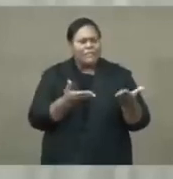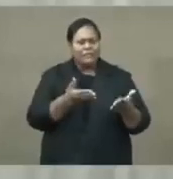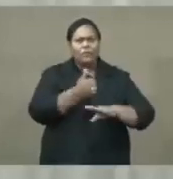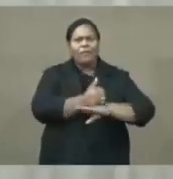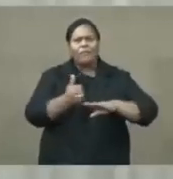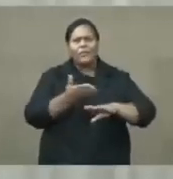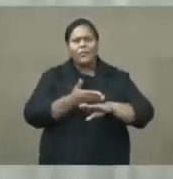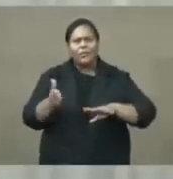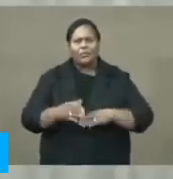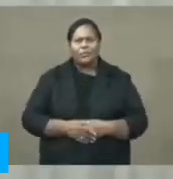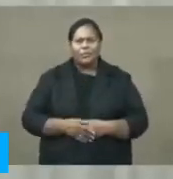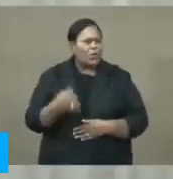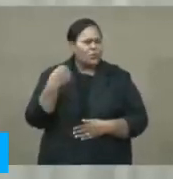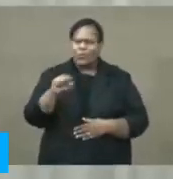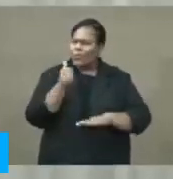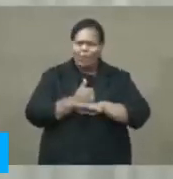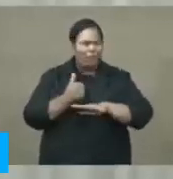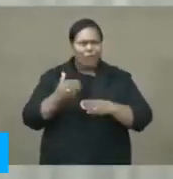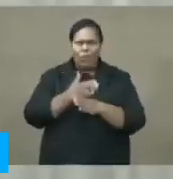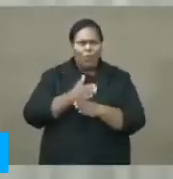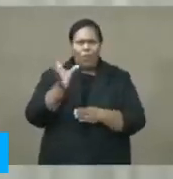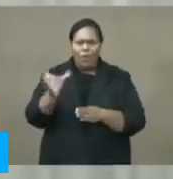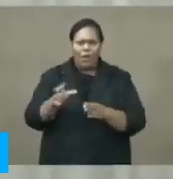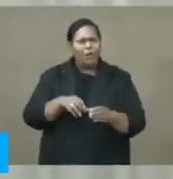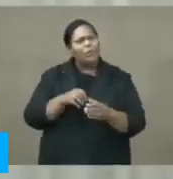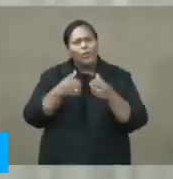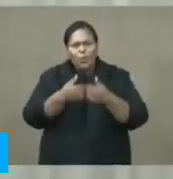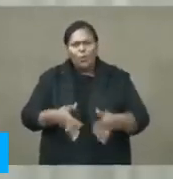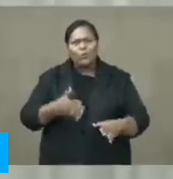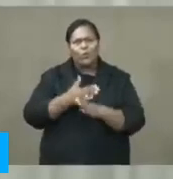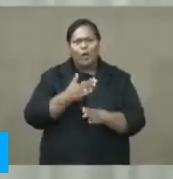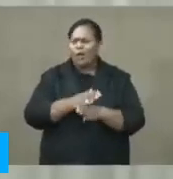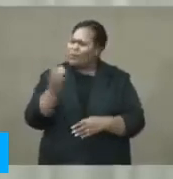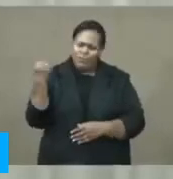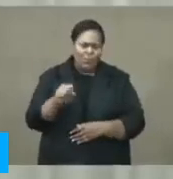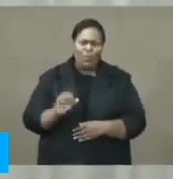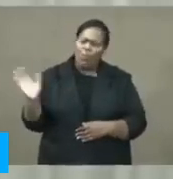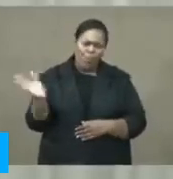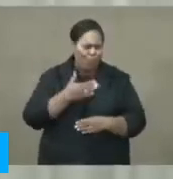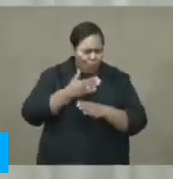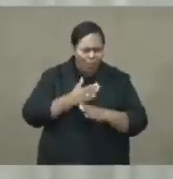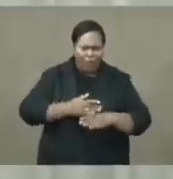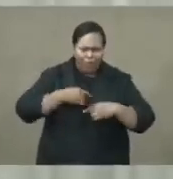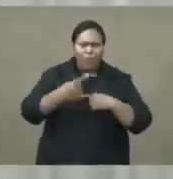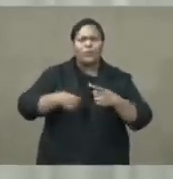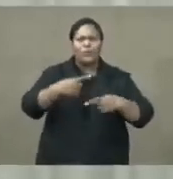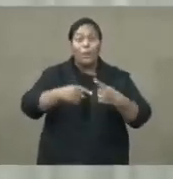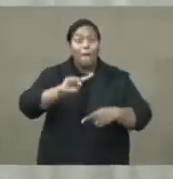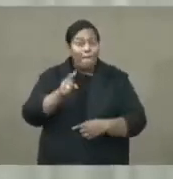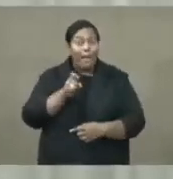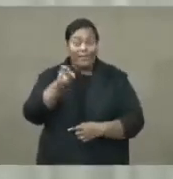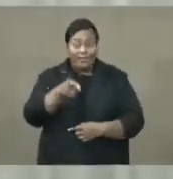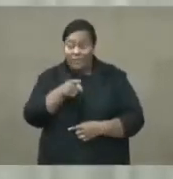No ordinary government worker will lose his or her job. Those who will attract our scrutiny